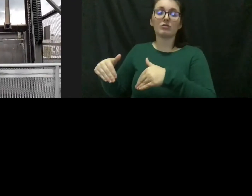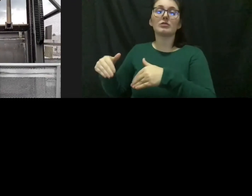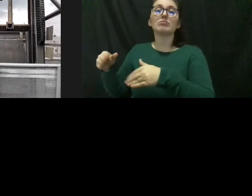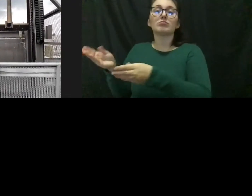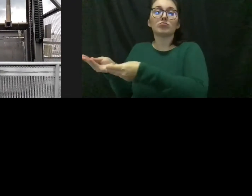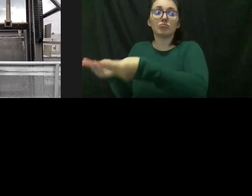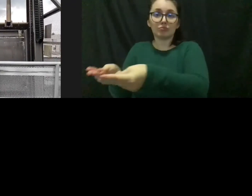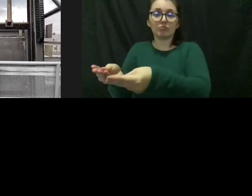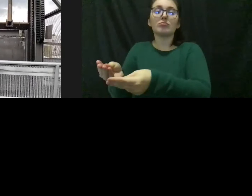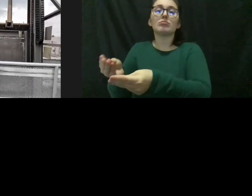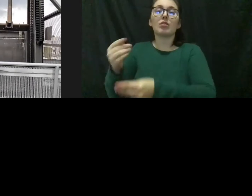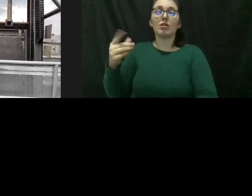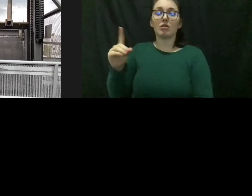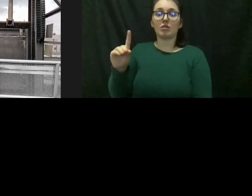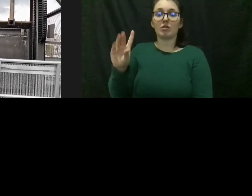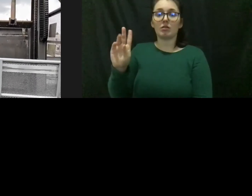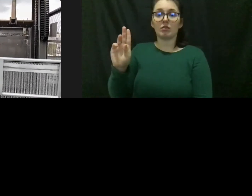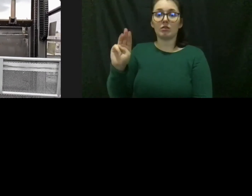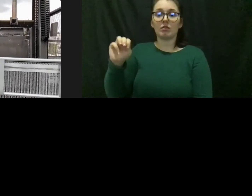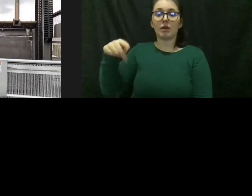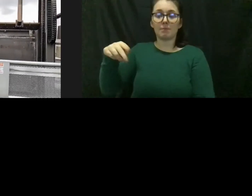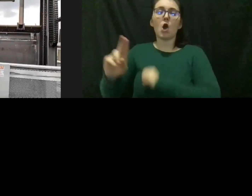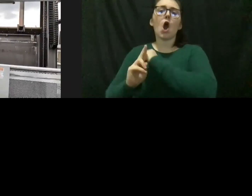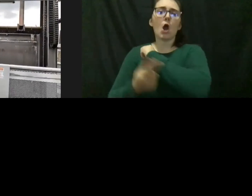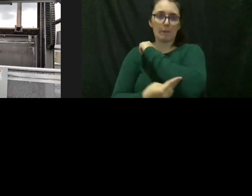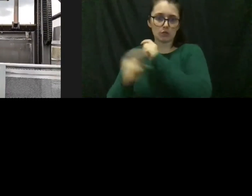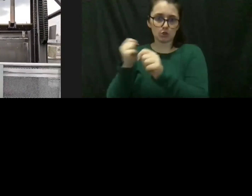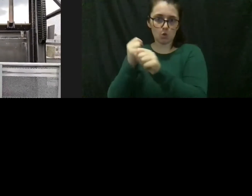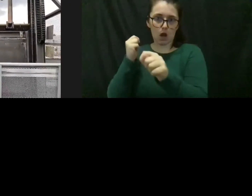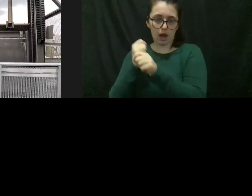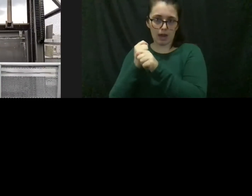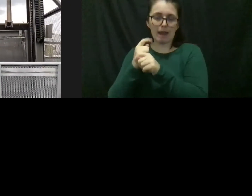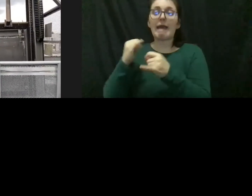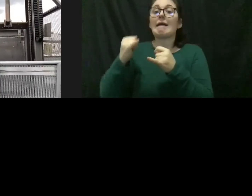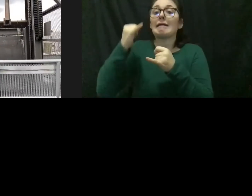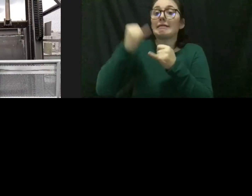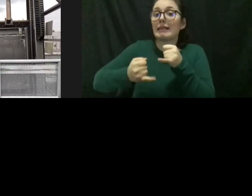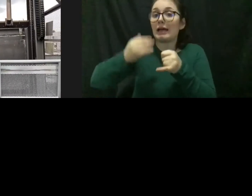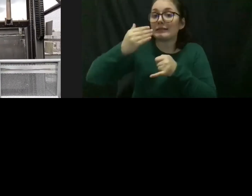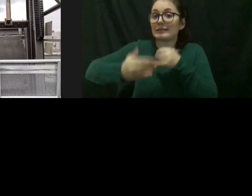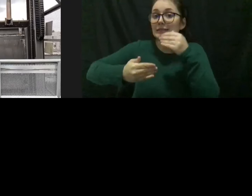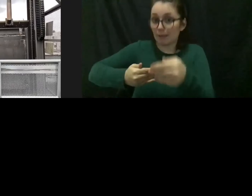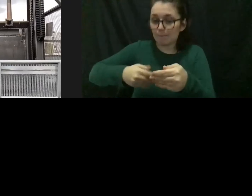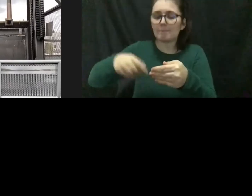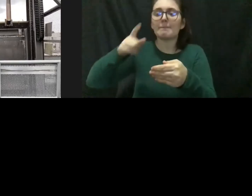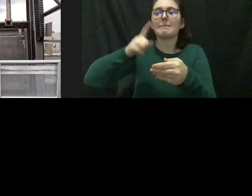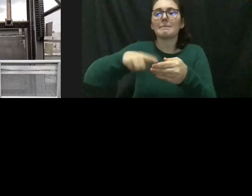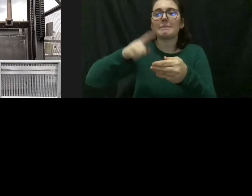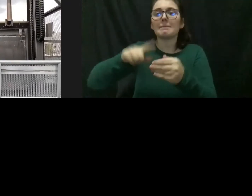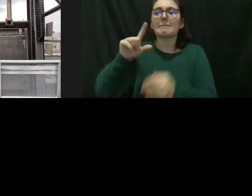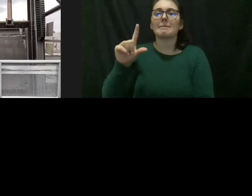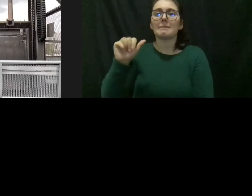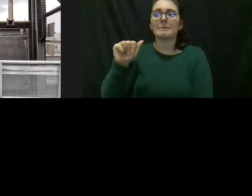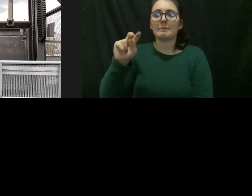to Short Mountain, the landfill. Okay. So this is really the only place that we can't reuse and